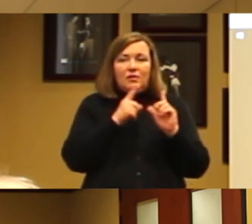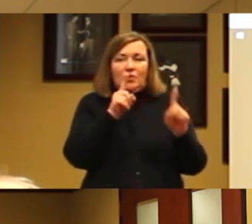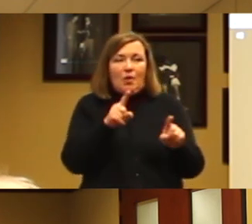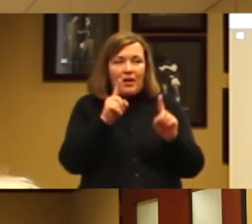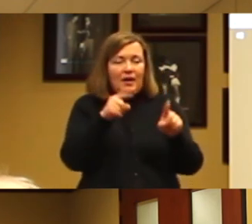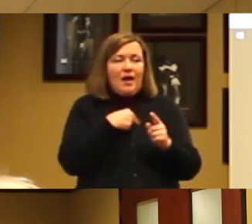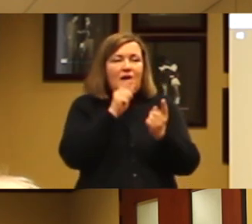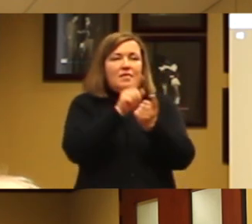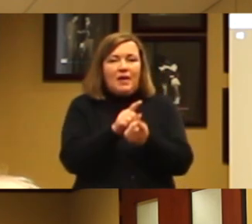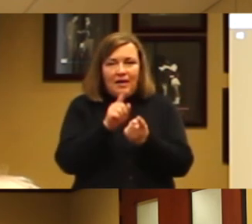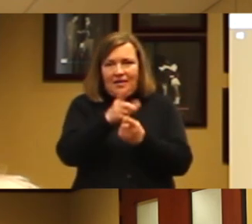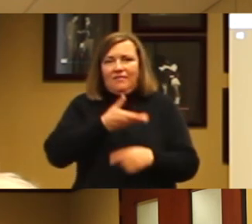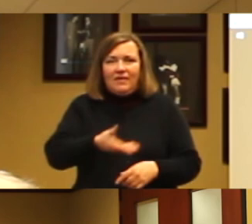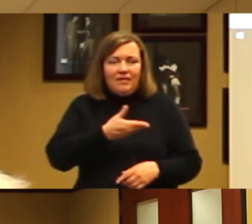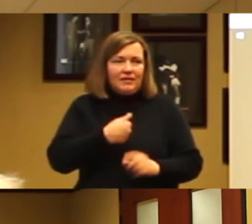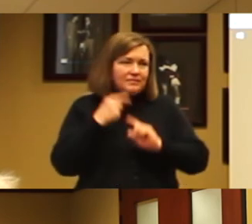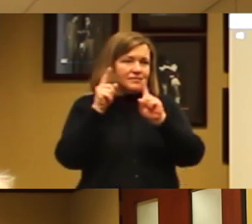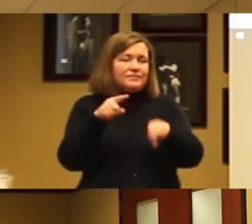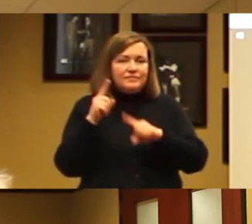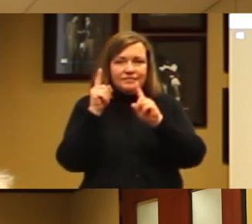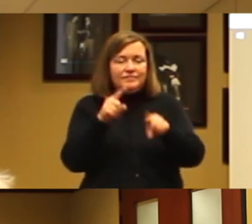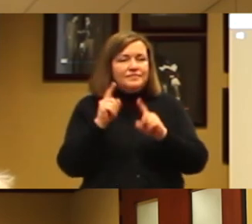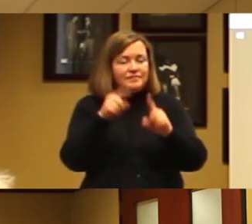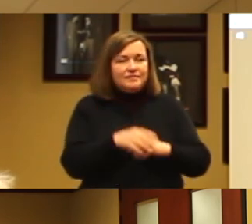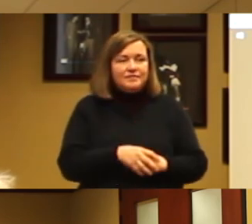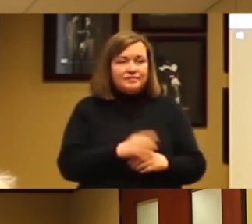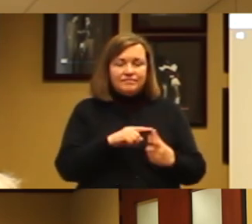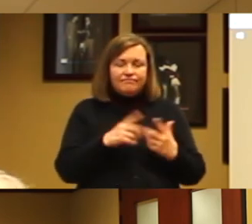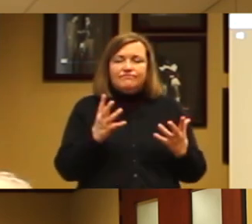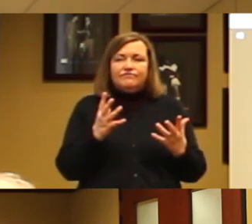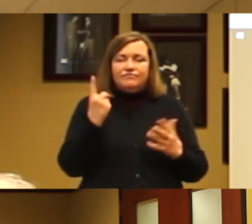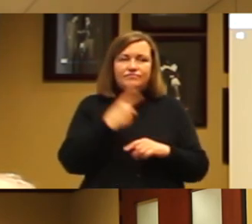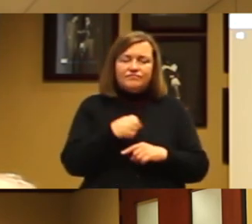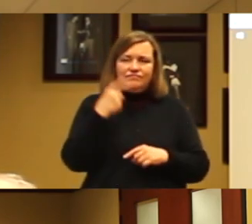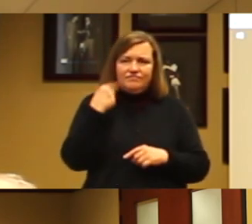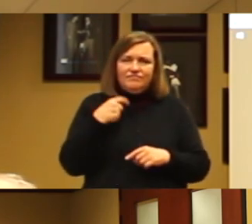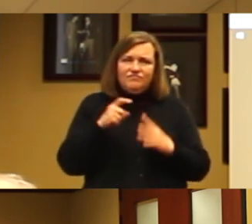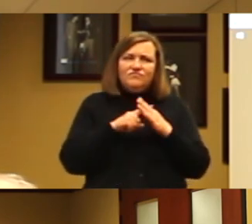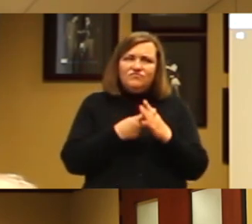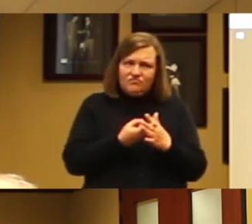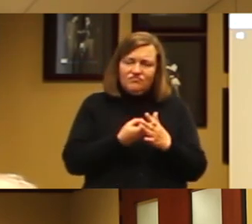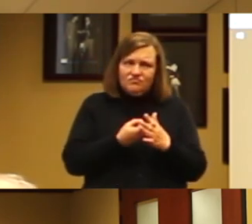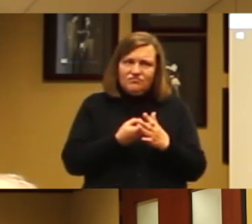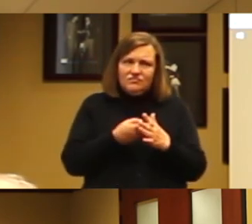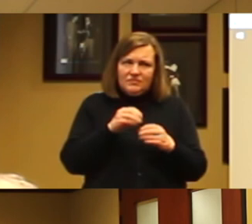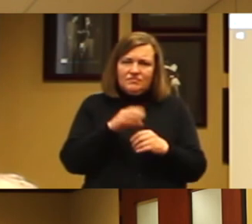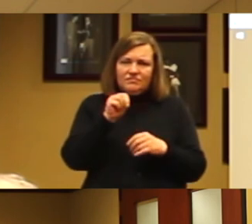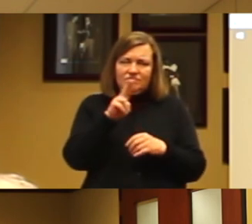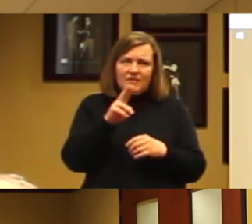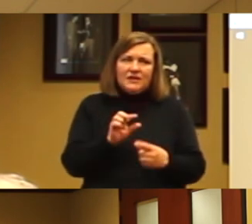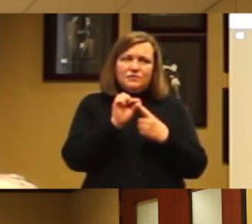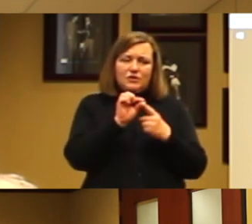being invited, and I kept going and going. And then one day I thought, I need to start at the University of Missouri a special